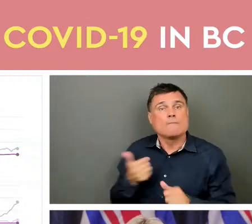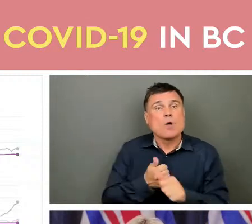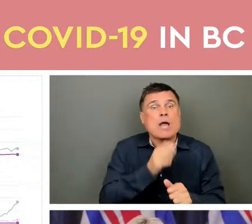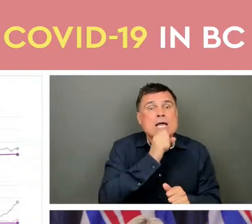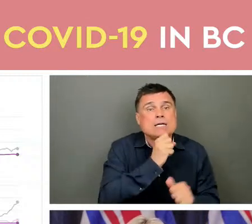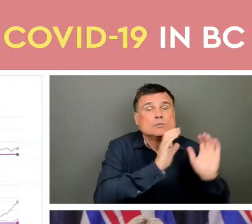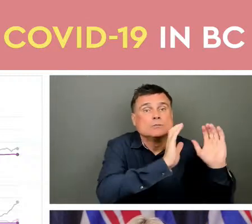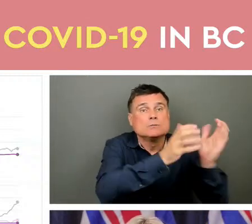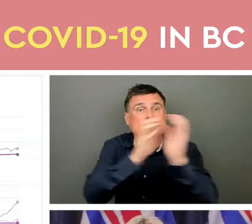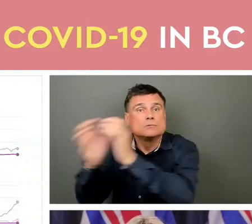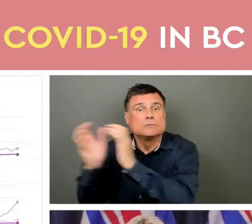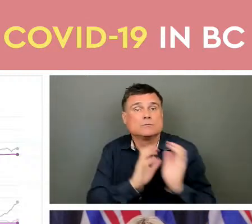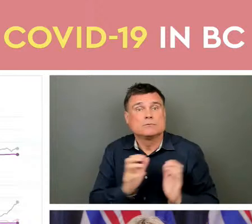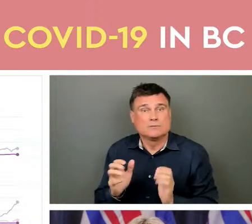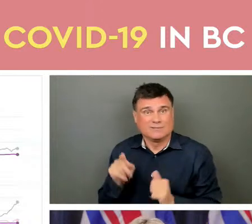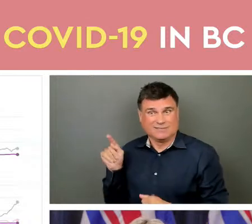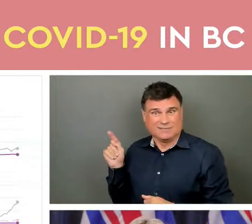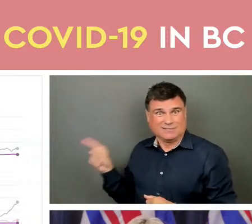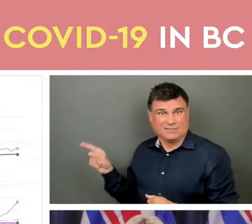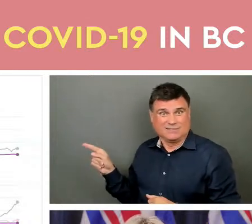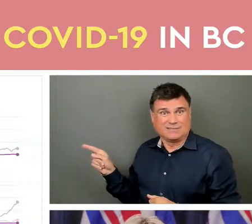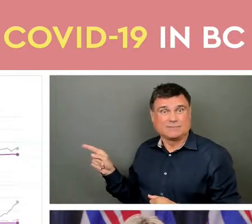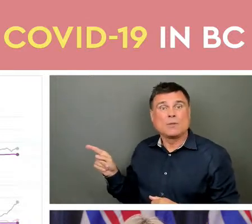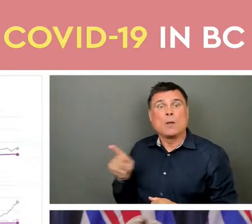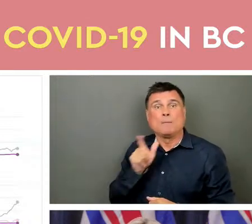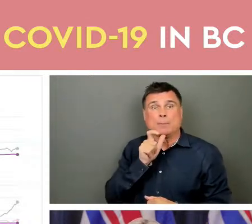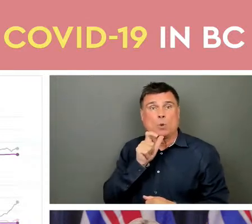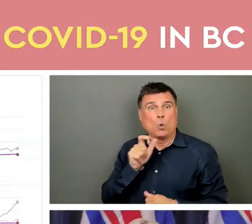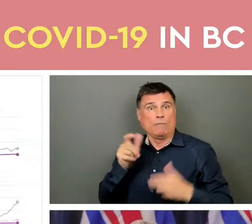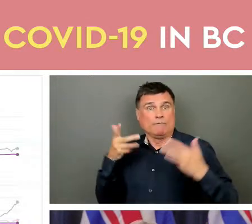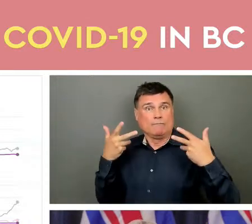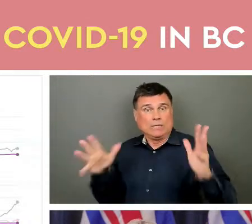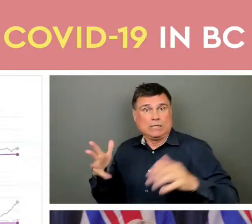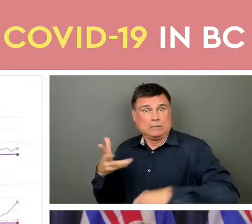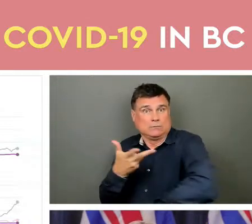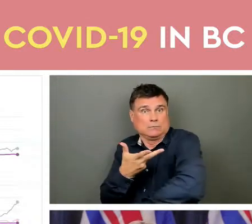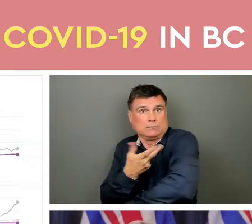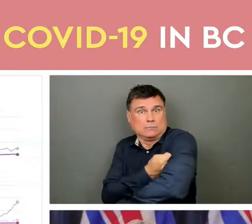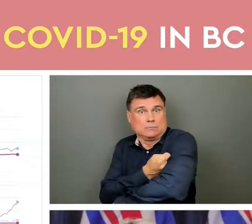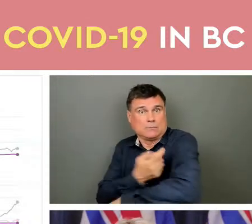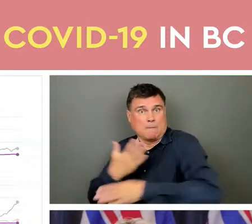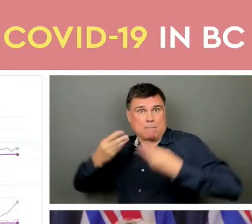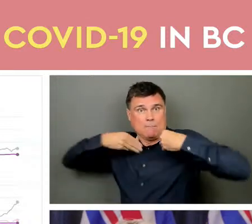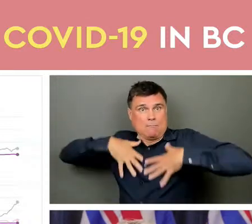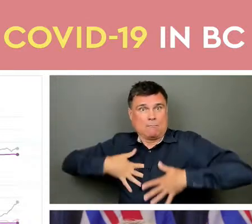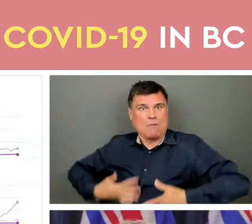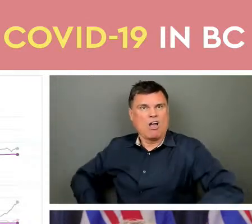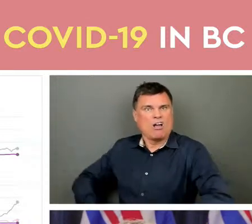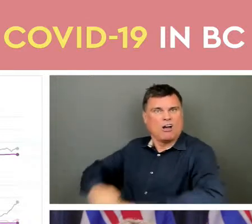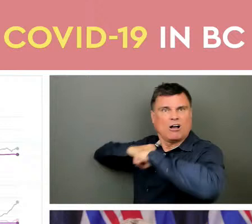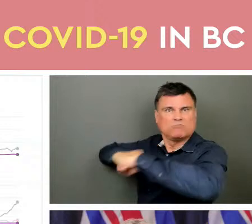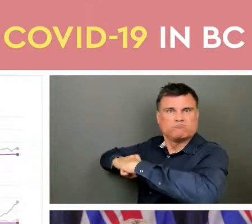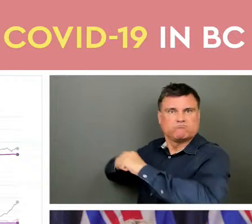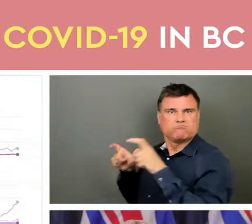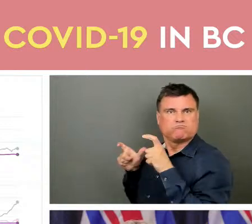people who are vaccinated are protected from hospitalization across the board. A slight increase in people over the age